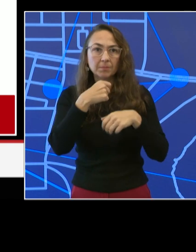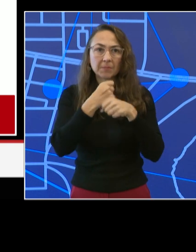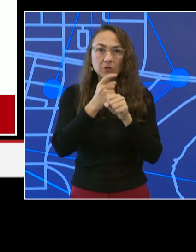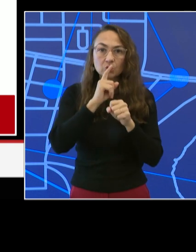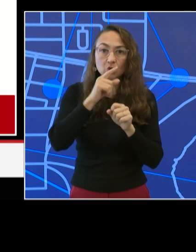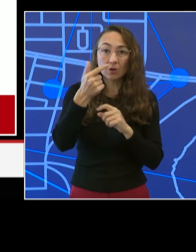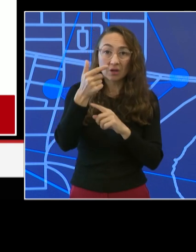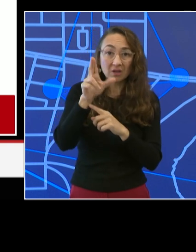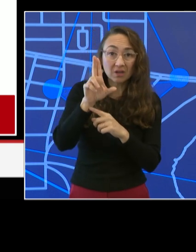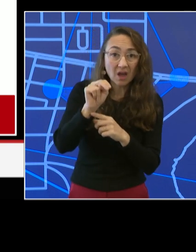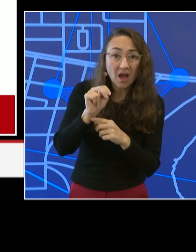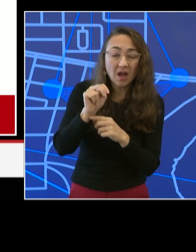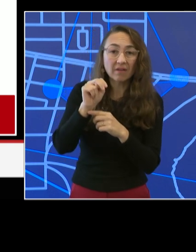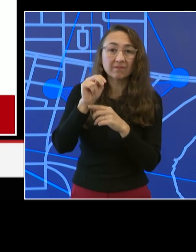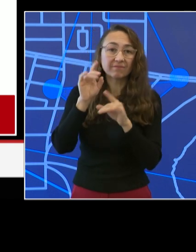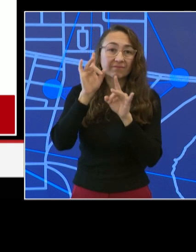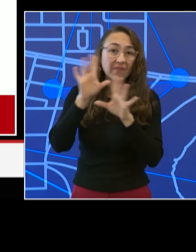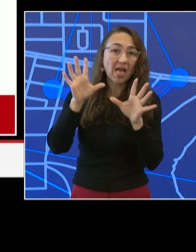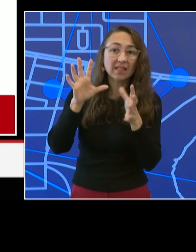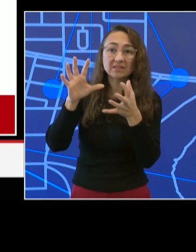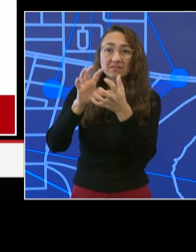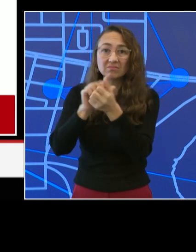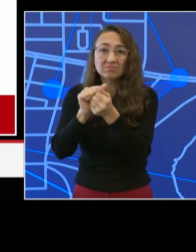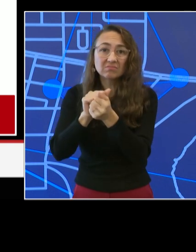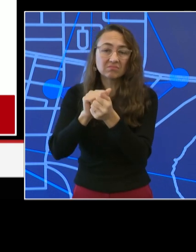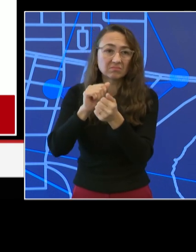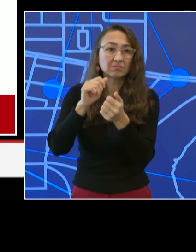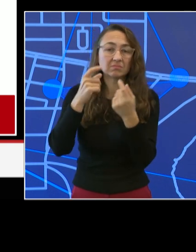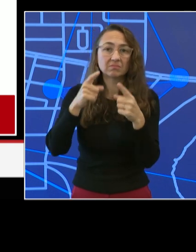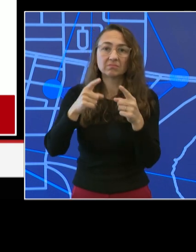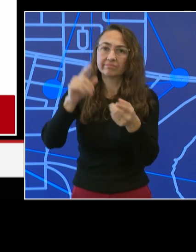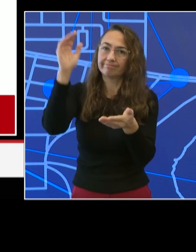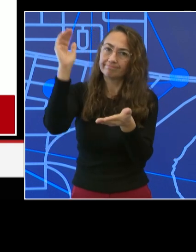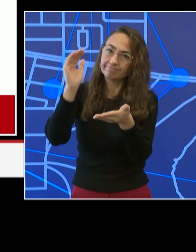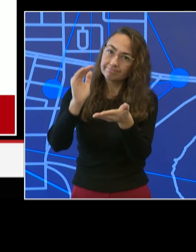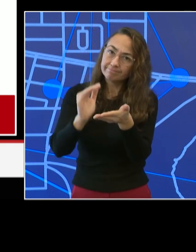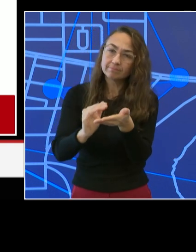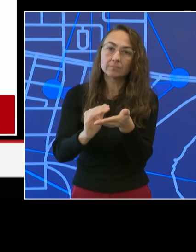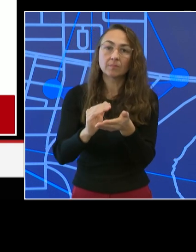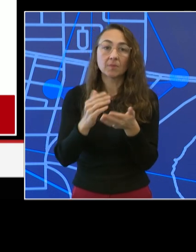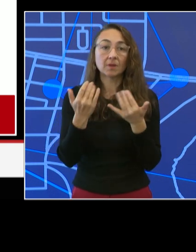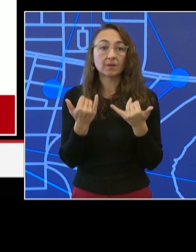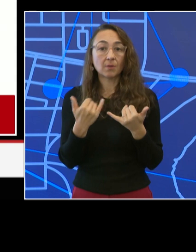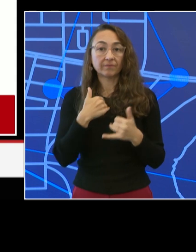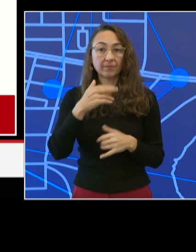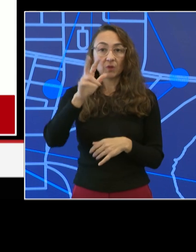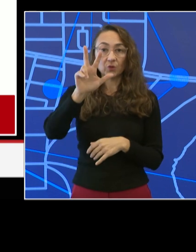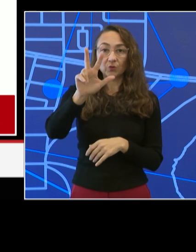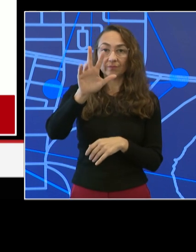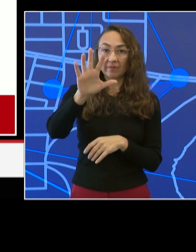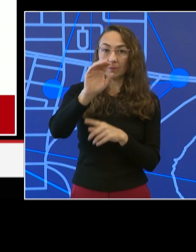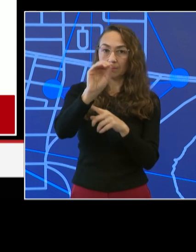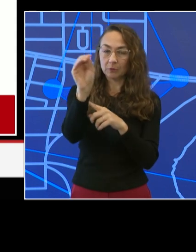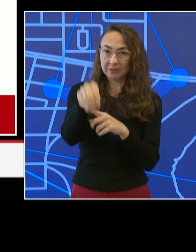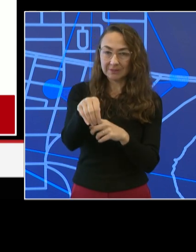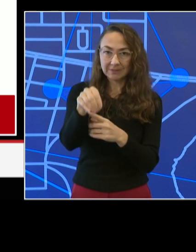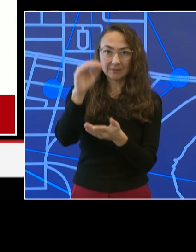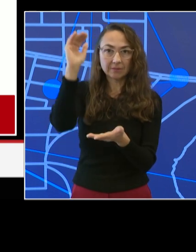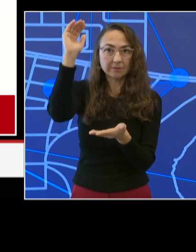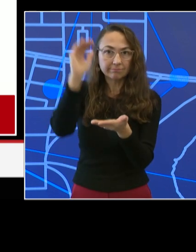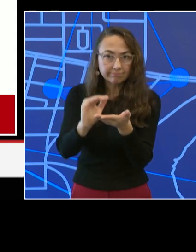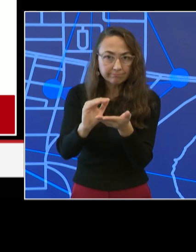most at-risk neighborhoods. And so today, there's a 35% reduction in gun violence in the 25 priority